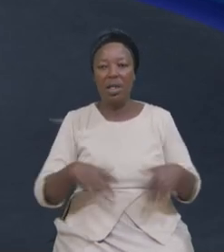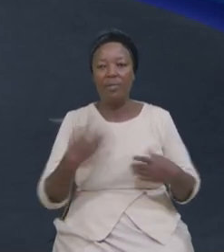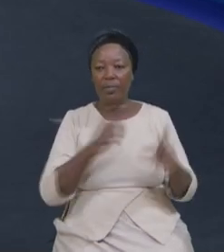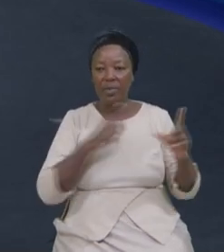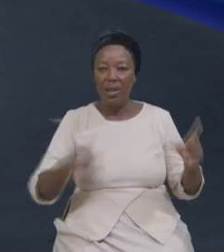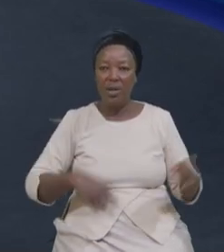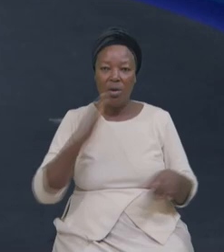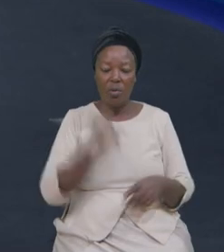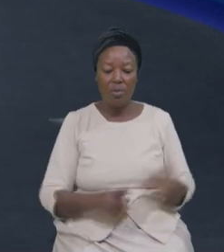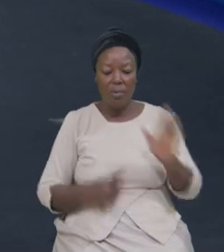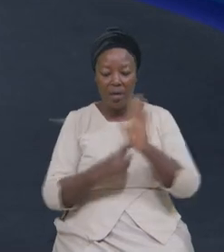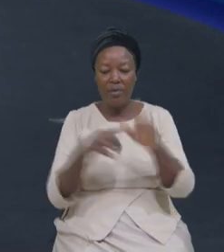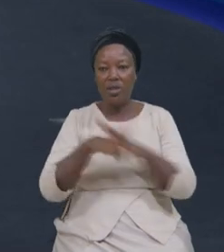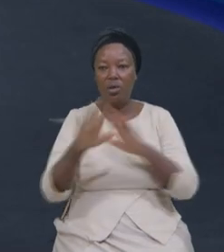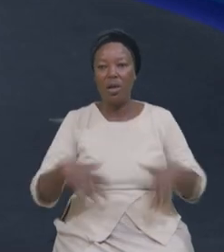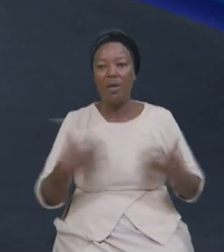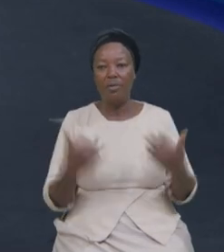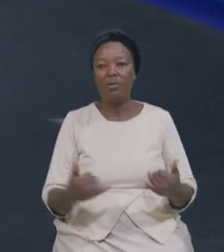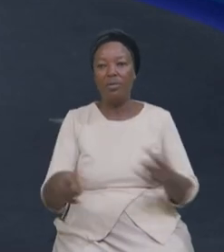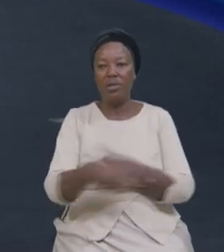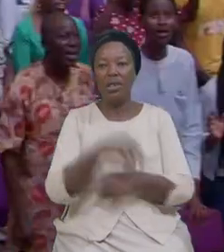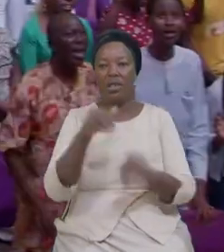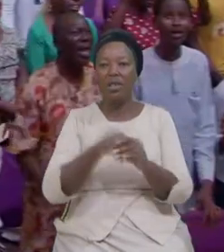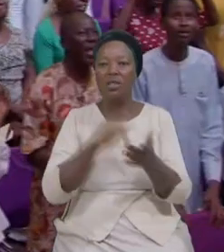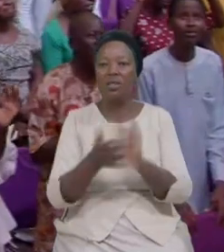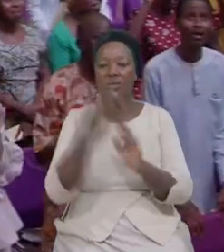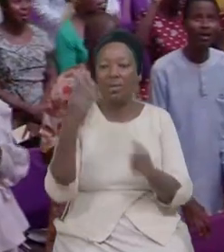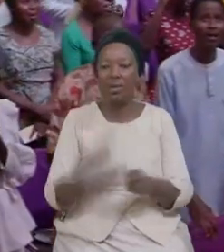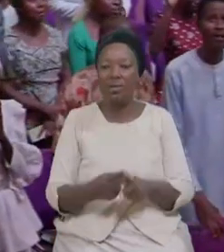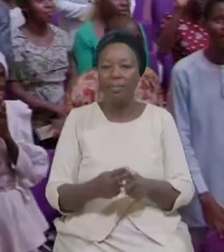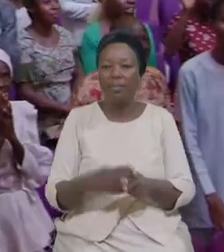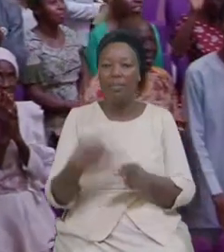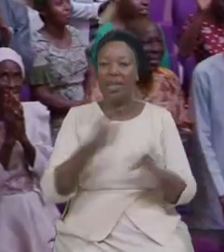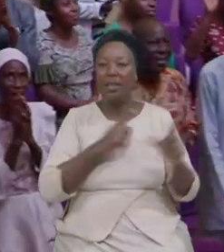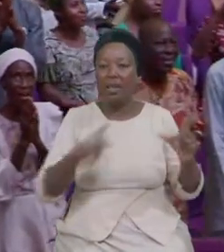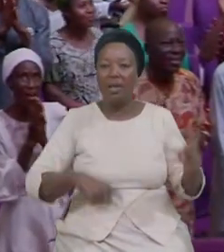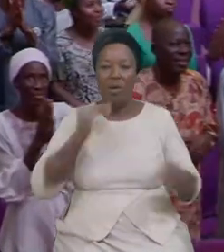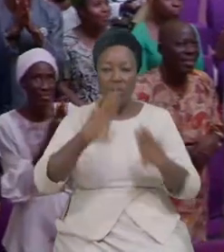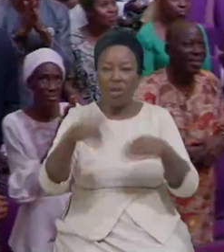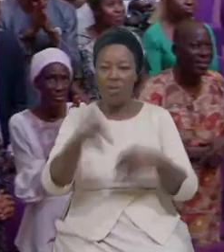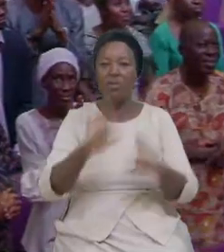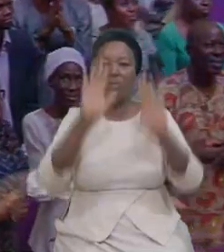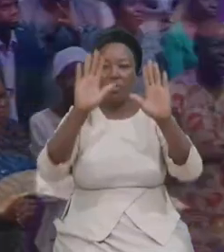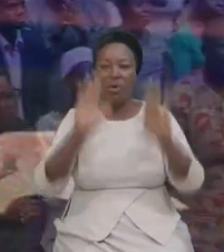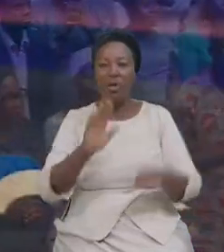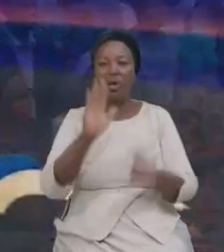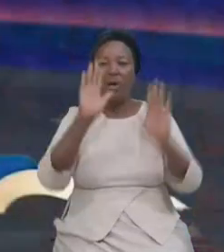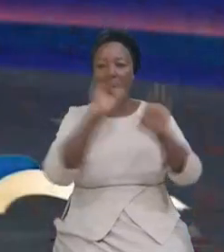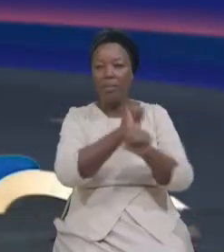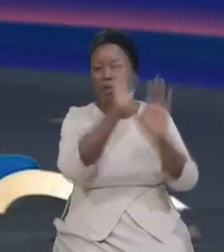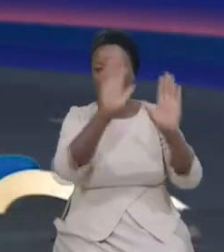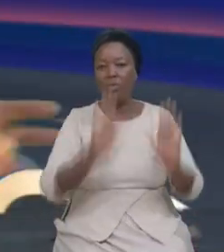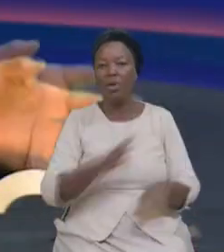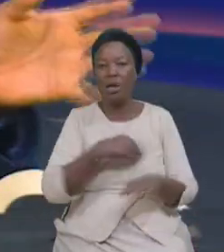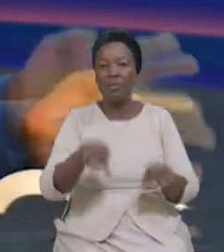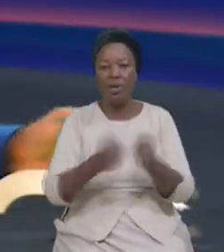will manifest in your life today in Jesus' name. The Lord will grant us miracles, breakthrough, and grant us